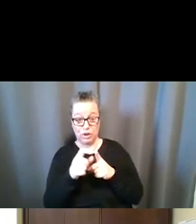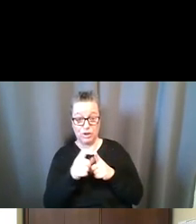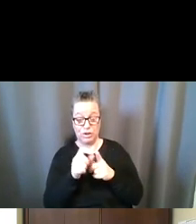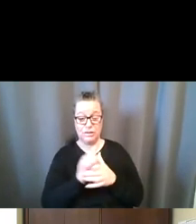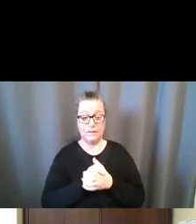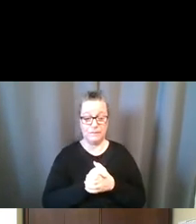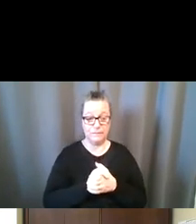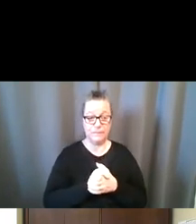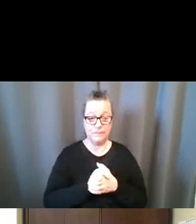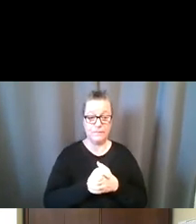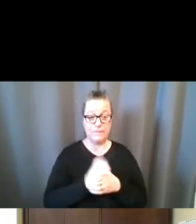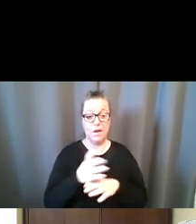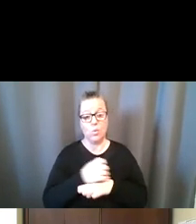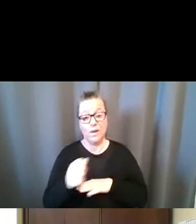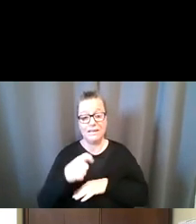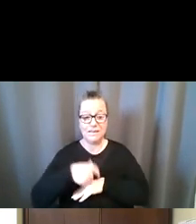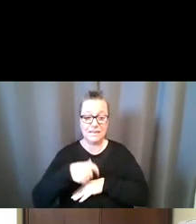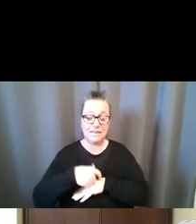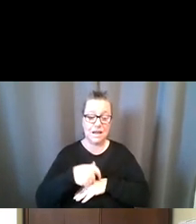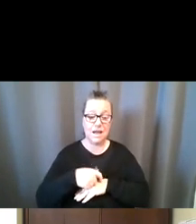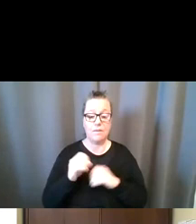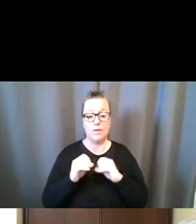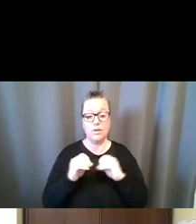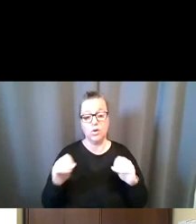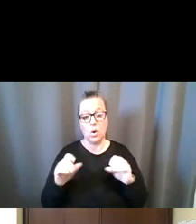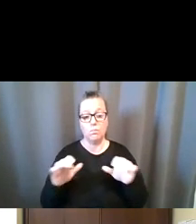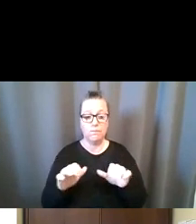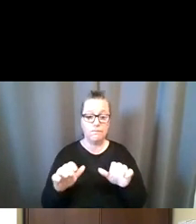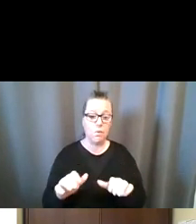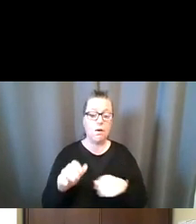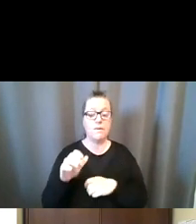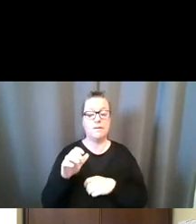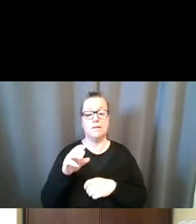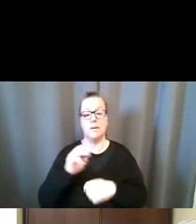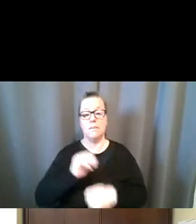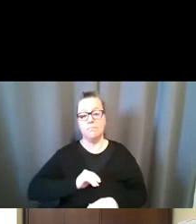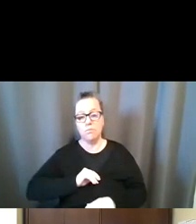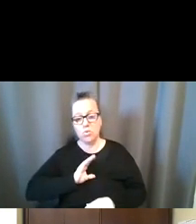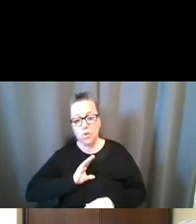for us: wasted time, poor performance, morale, inefficiencies.